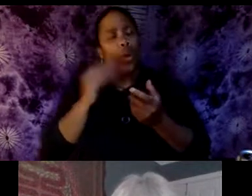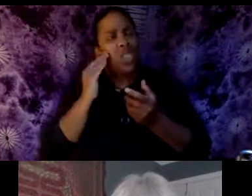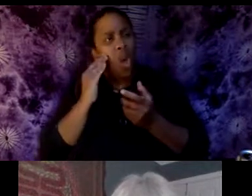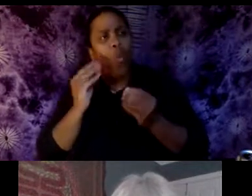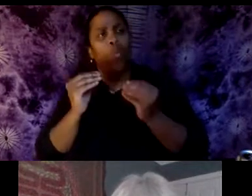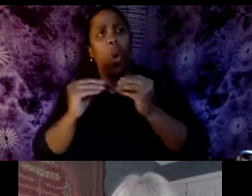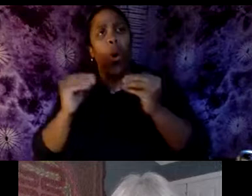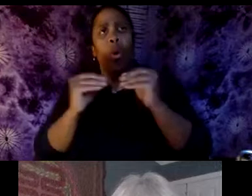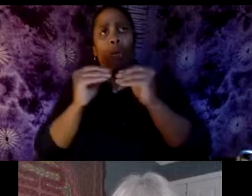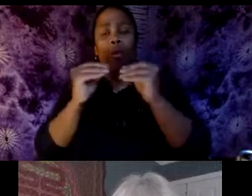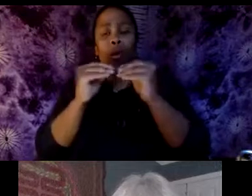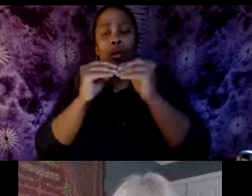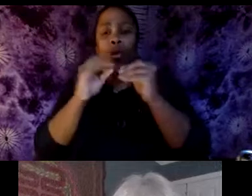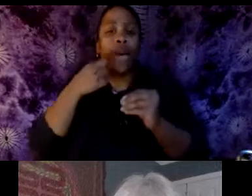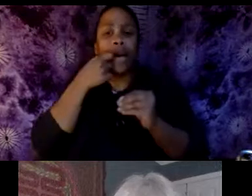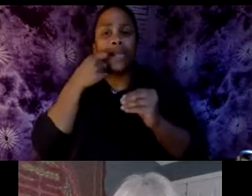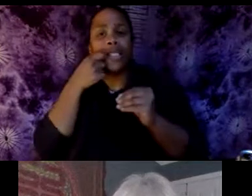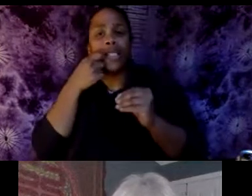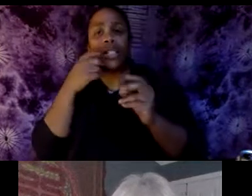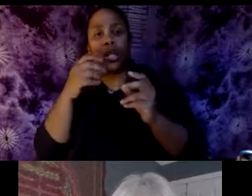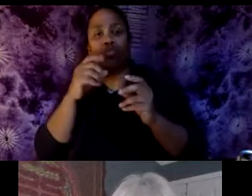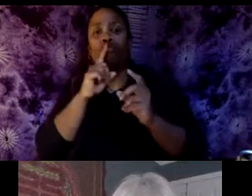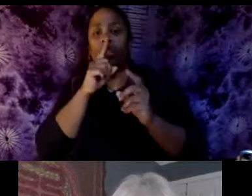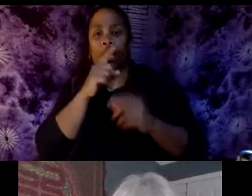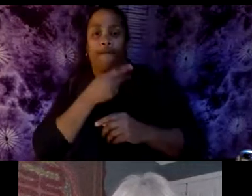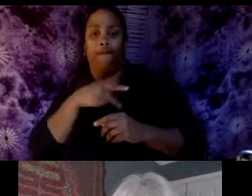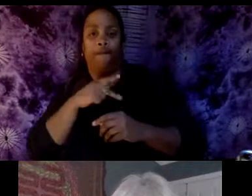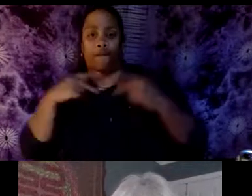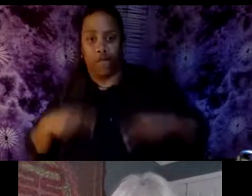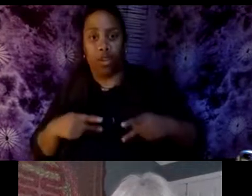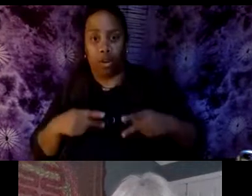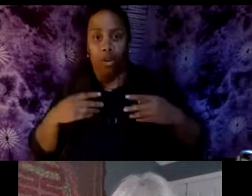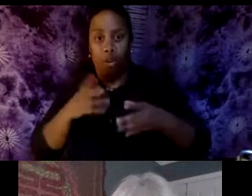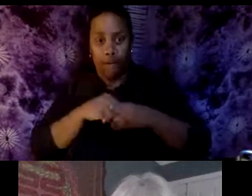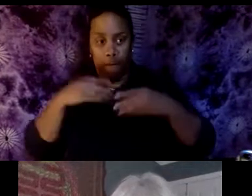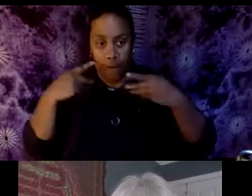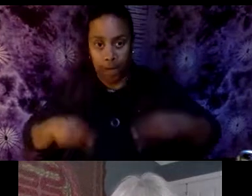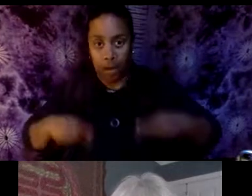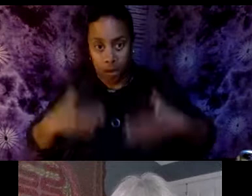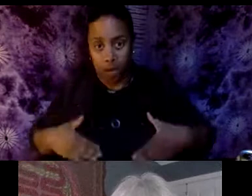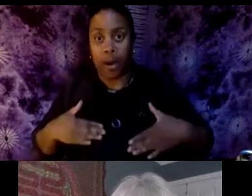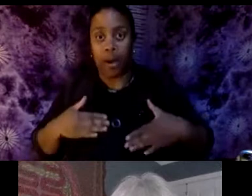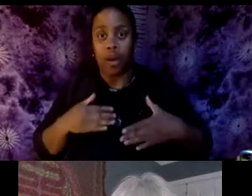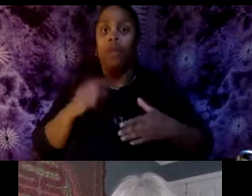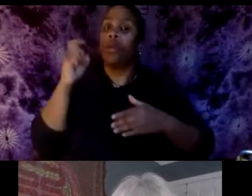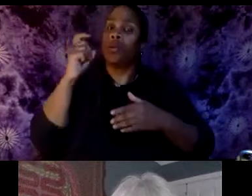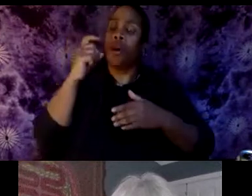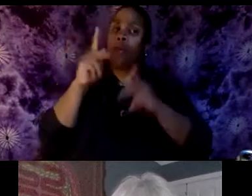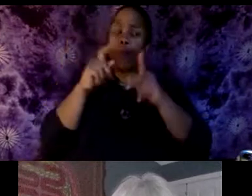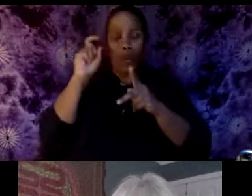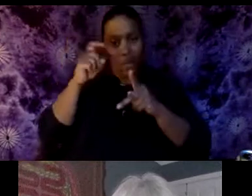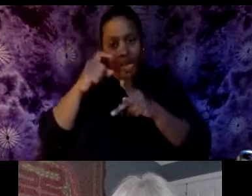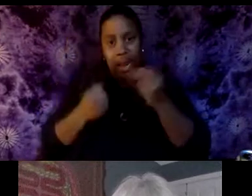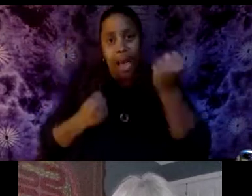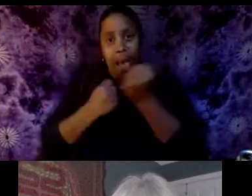is physical, and that's just so much that's needed for people to move through it. And while they do need advocates, for me,